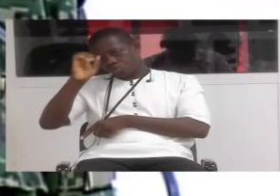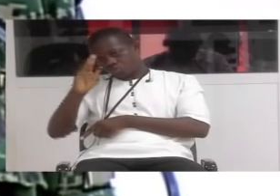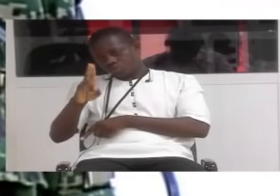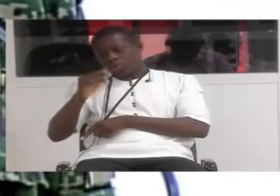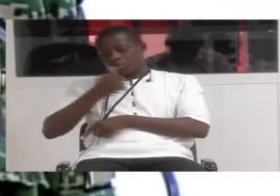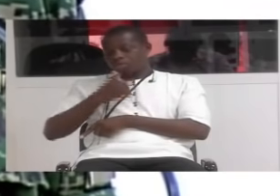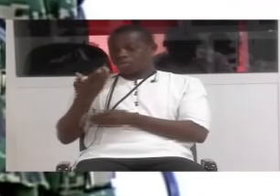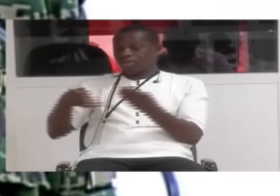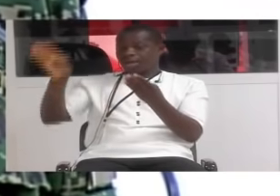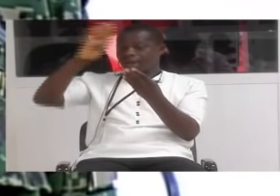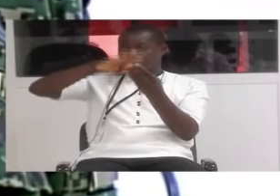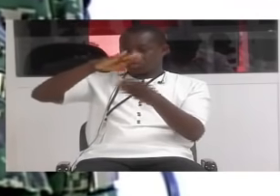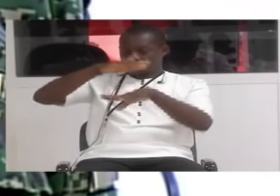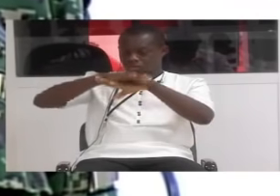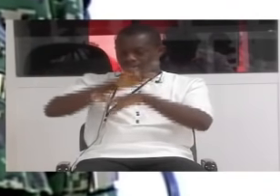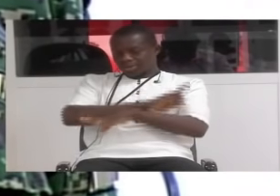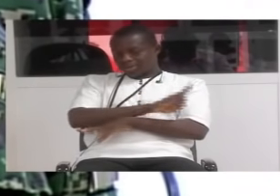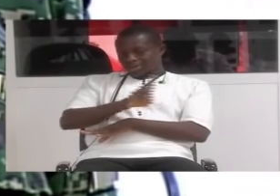them.